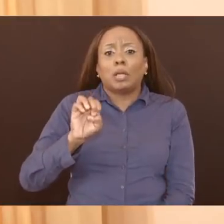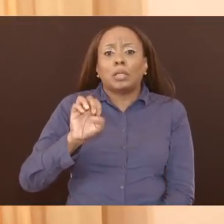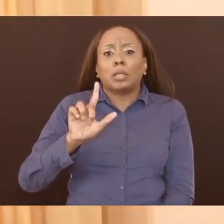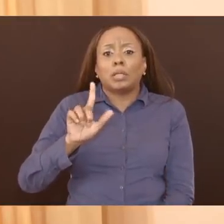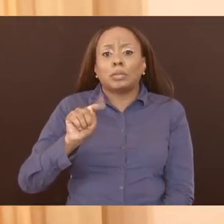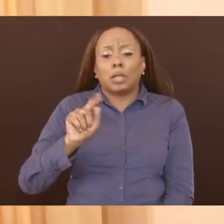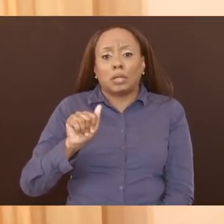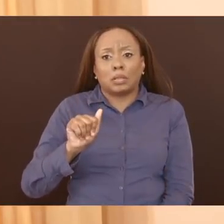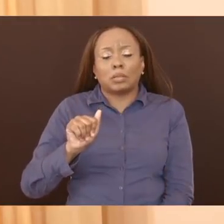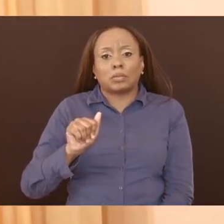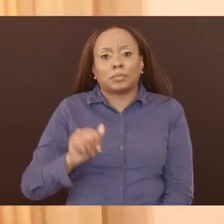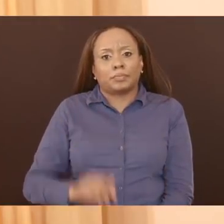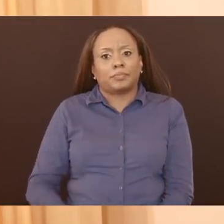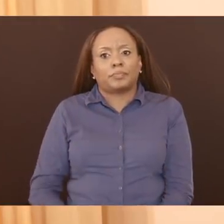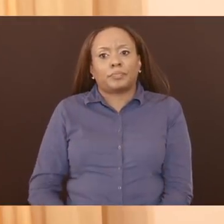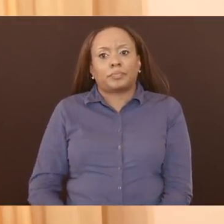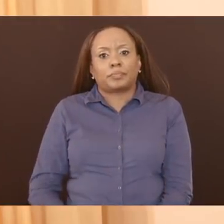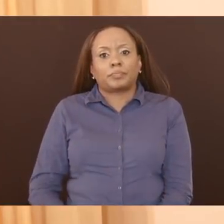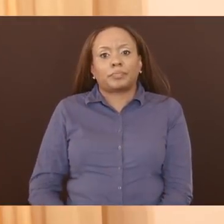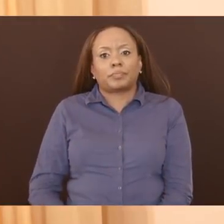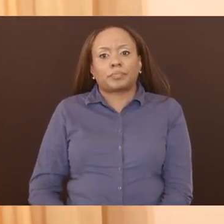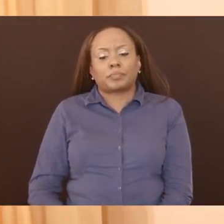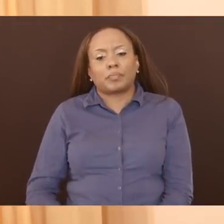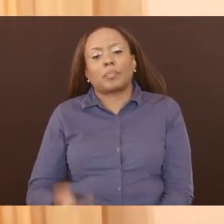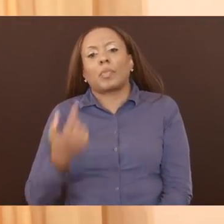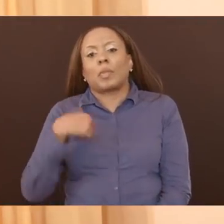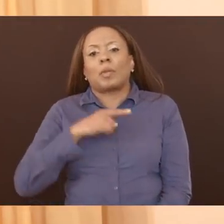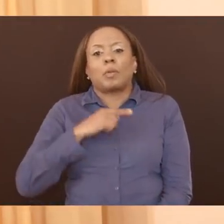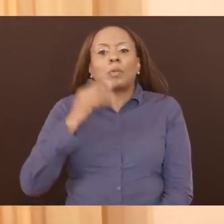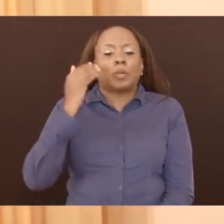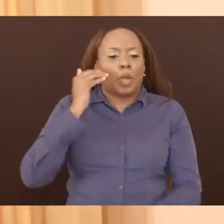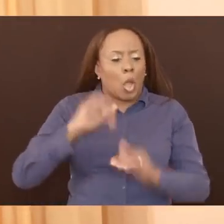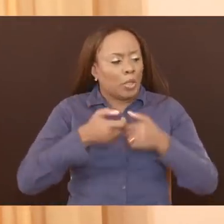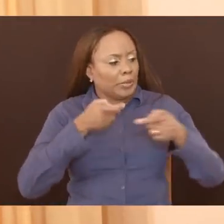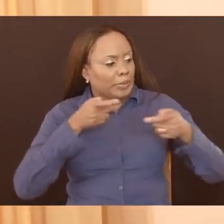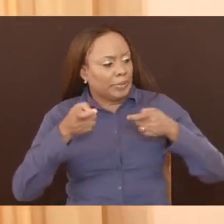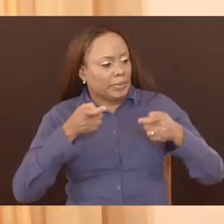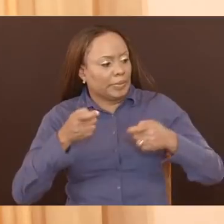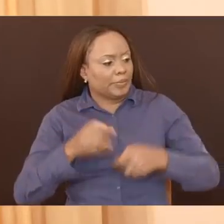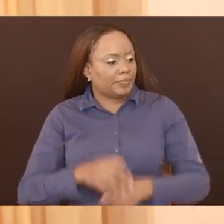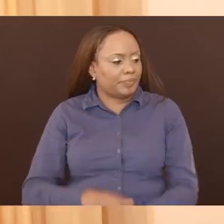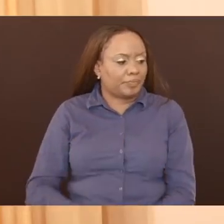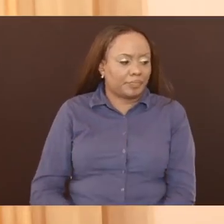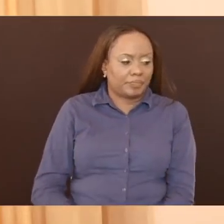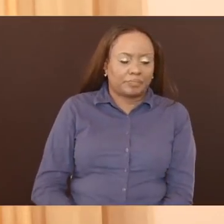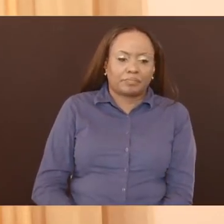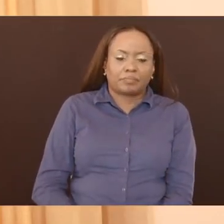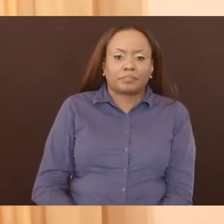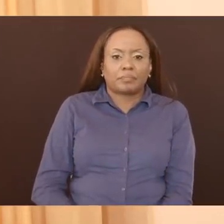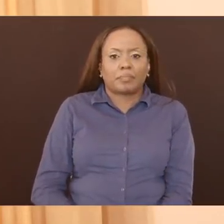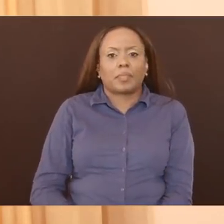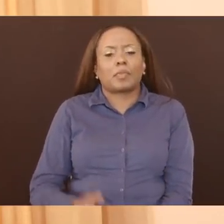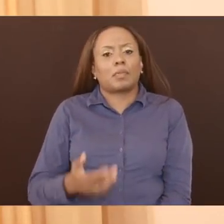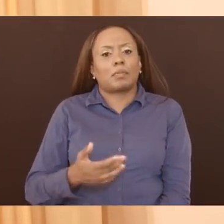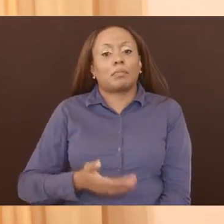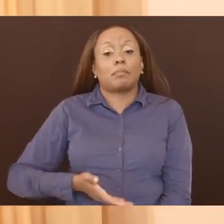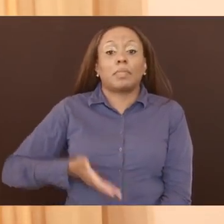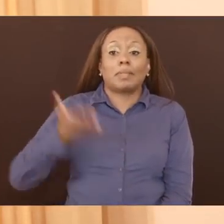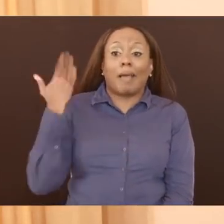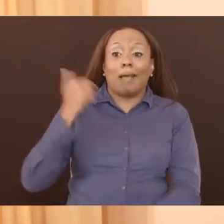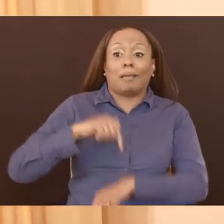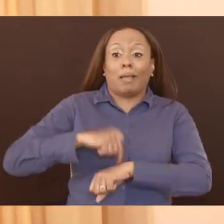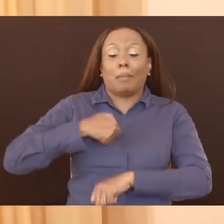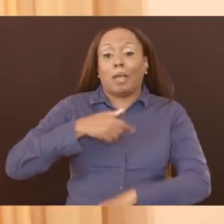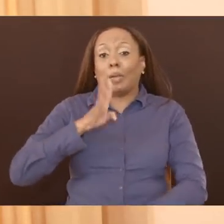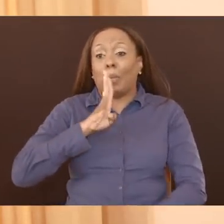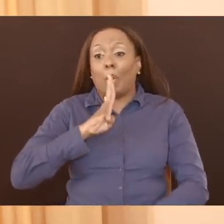able to deal with it in the marathon. And on the last two occasions that I spoke to you, that is what we spoke about. That effectively,